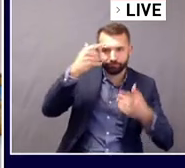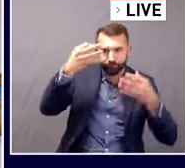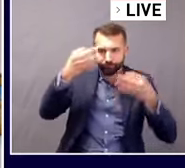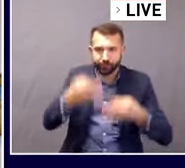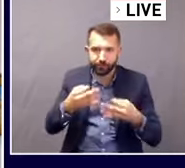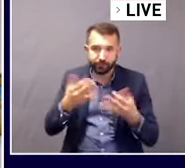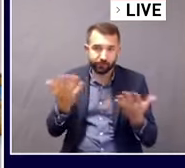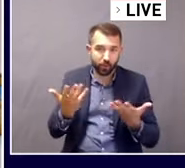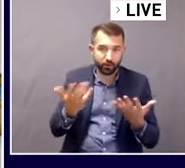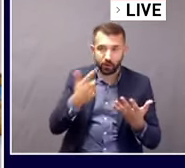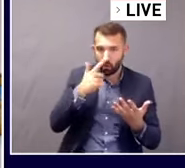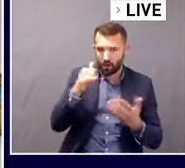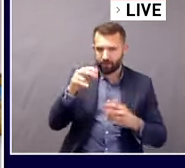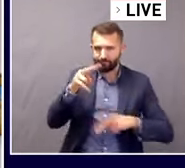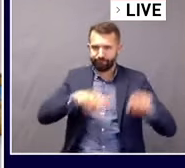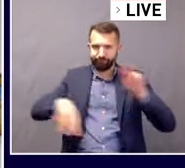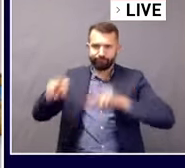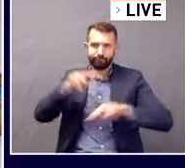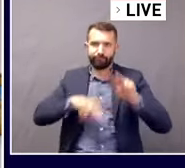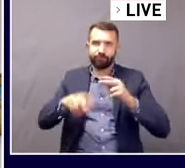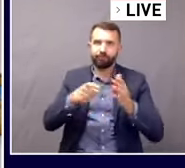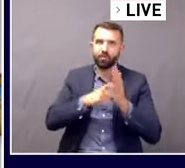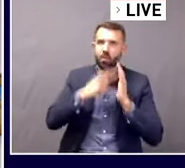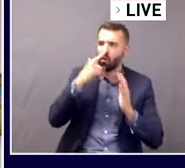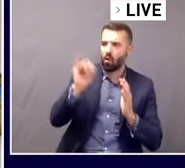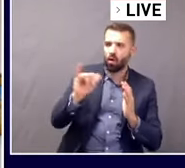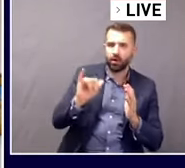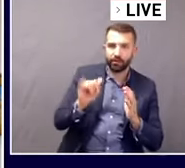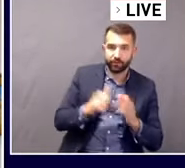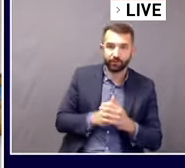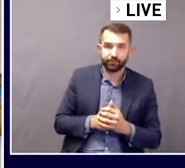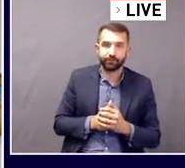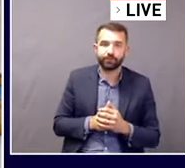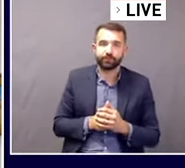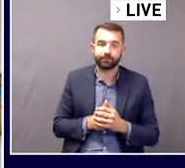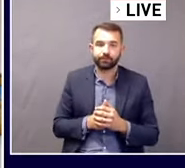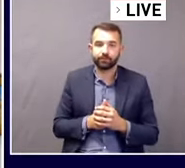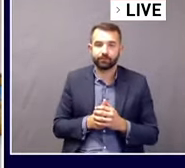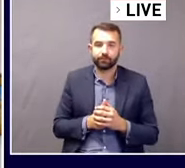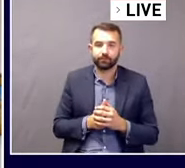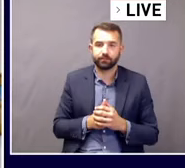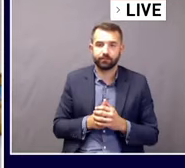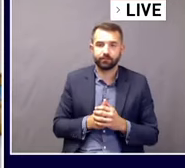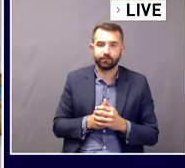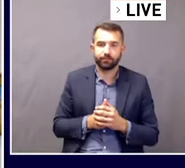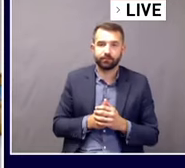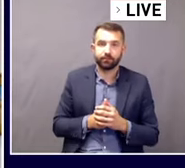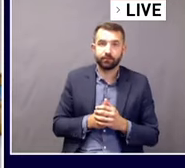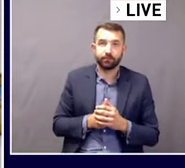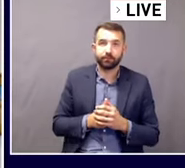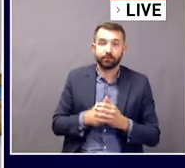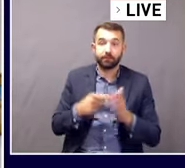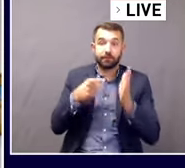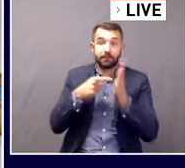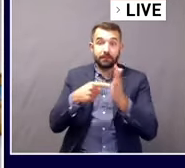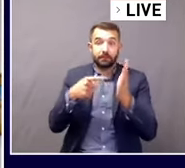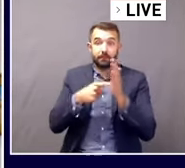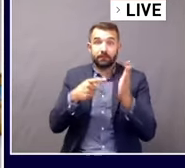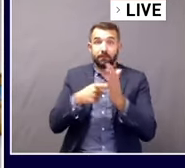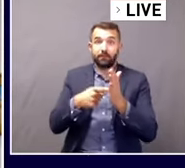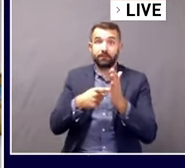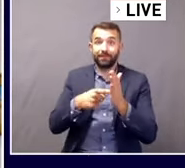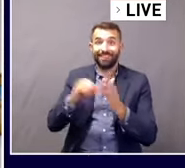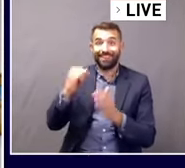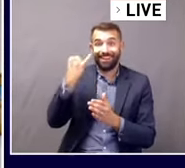and key those off of what the risk of COVID-19 should be. So in a setting where an individual could be in a cubicle